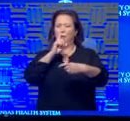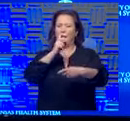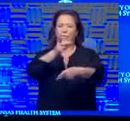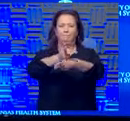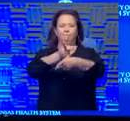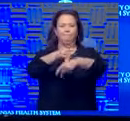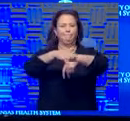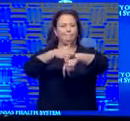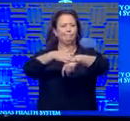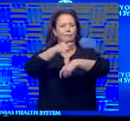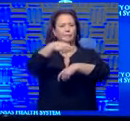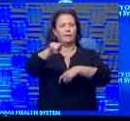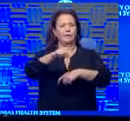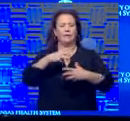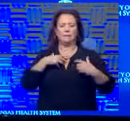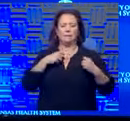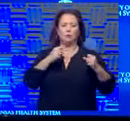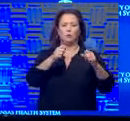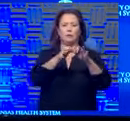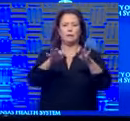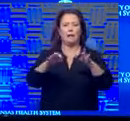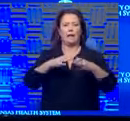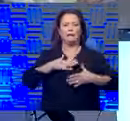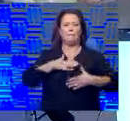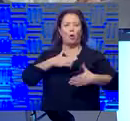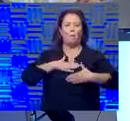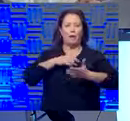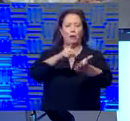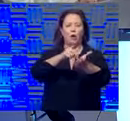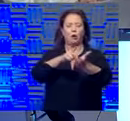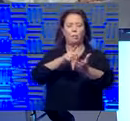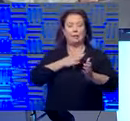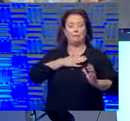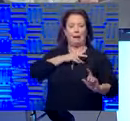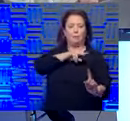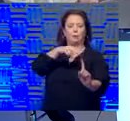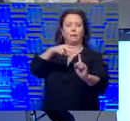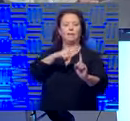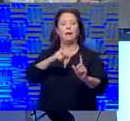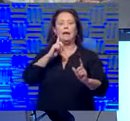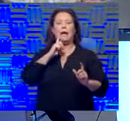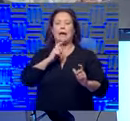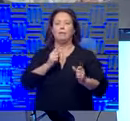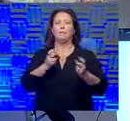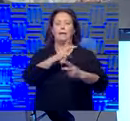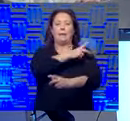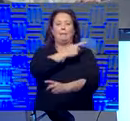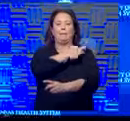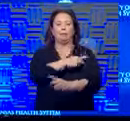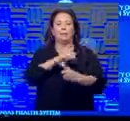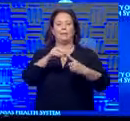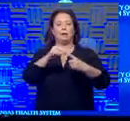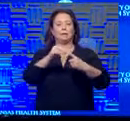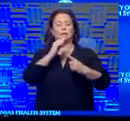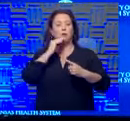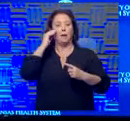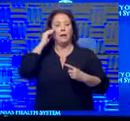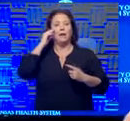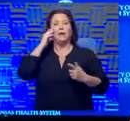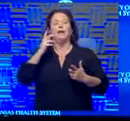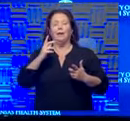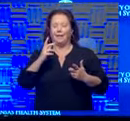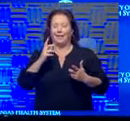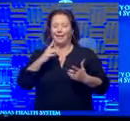about its use. Now, that's my strong statement. As a pulmonary guy, that's how I view it. And I have a lot of patients who have oximeters at home, and sometimes they cause us a lot